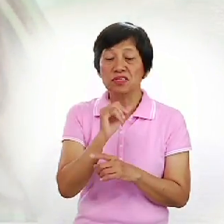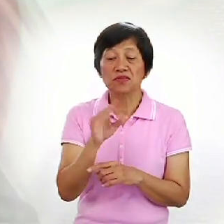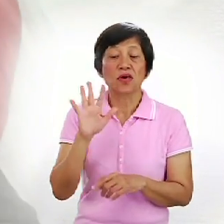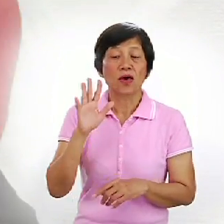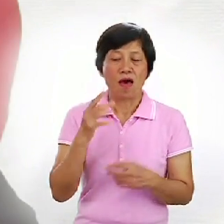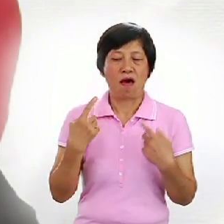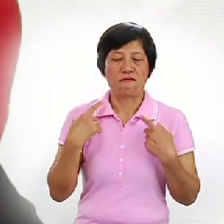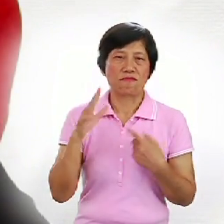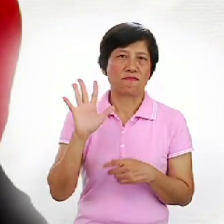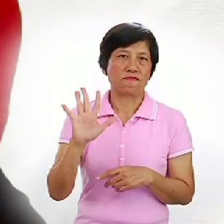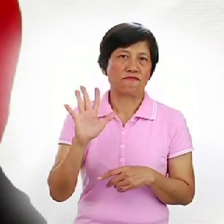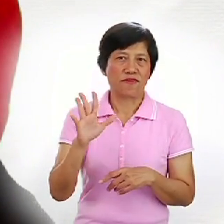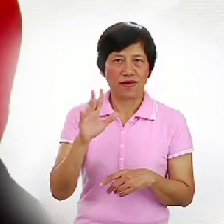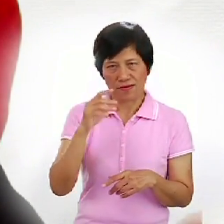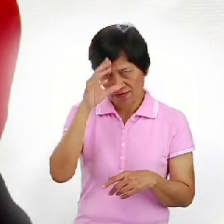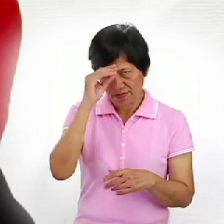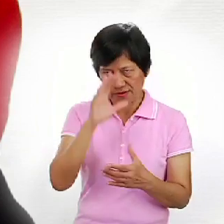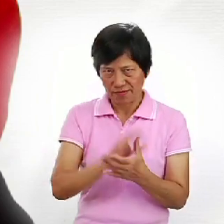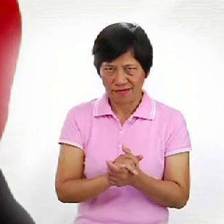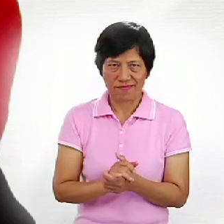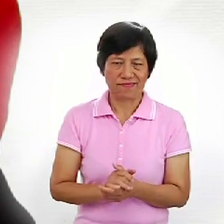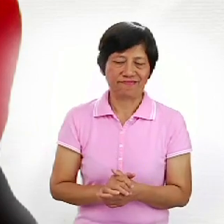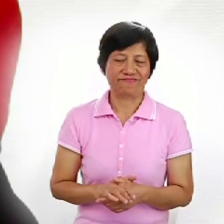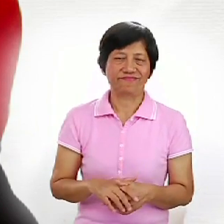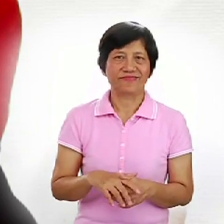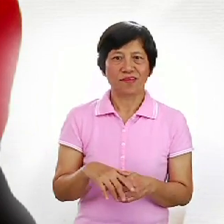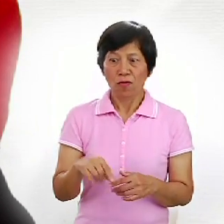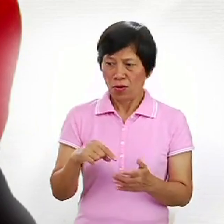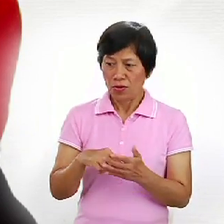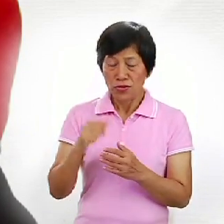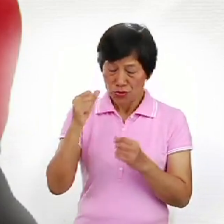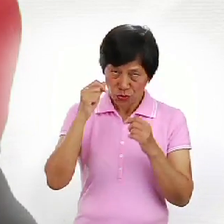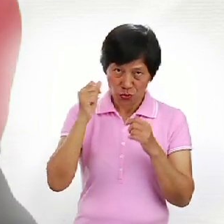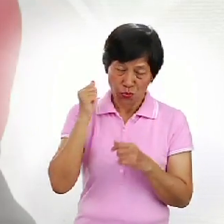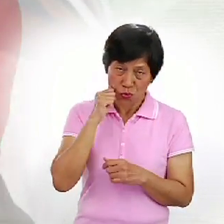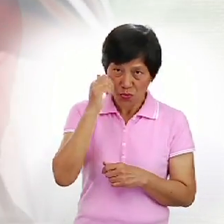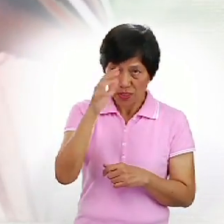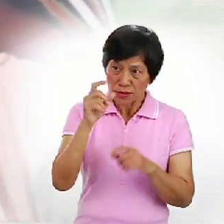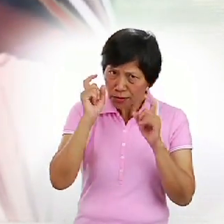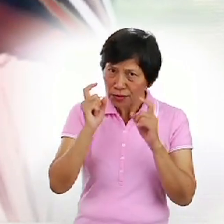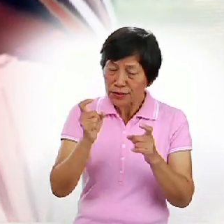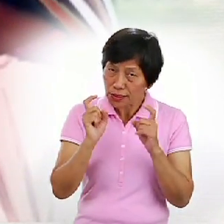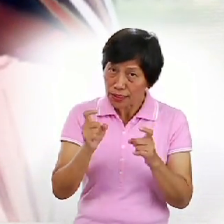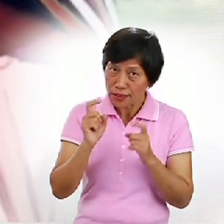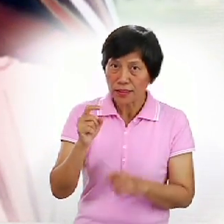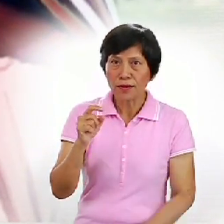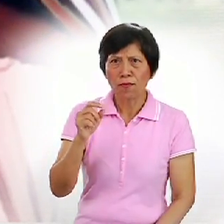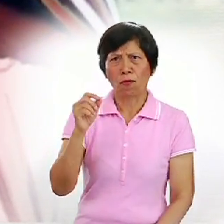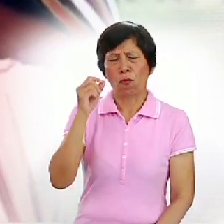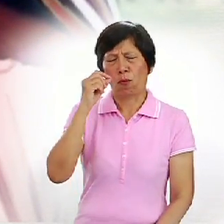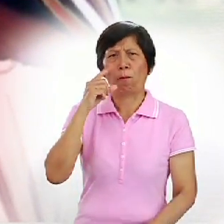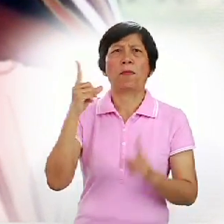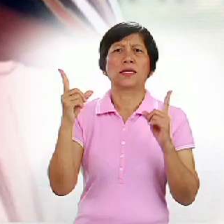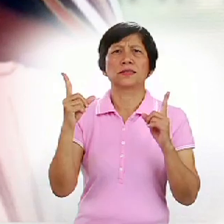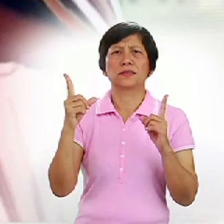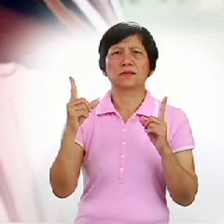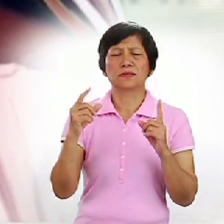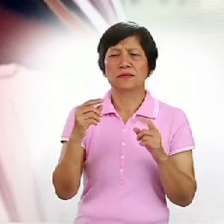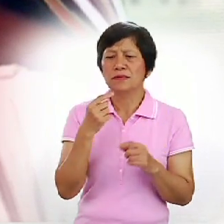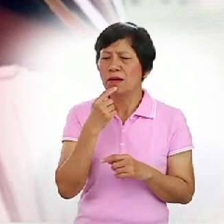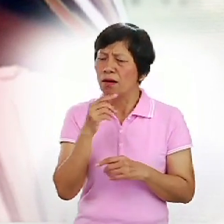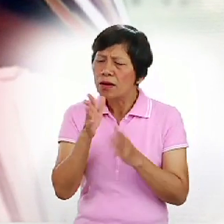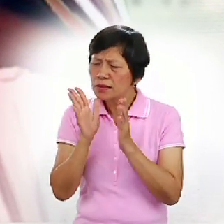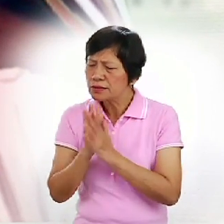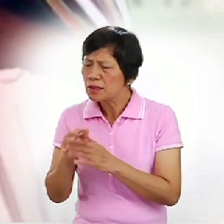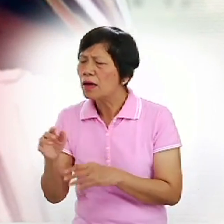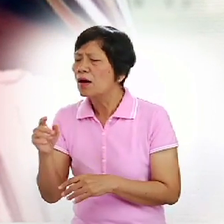woman. And this woman was suddenly amazed. Who are you? Are you the